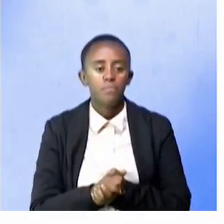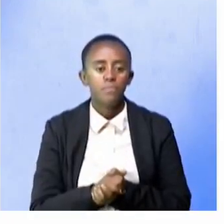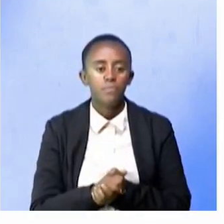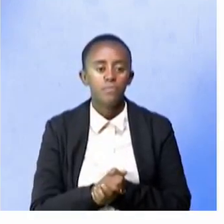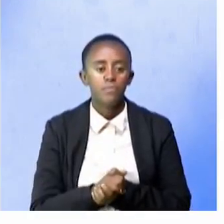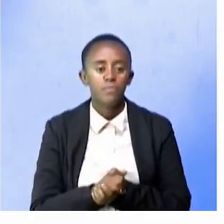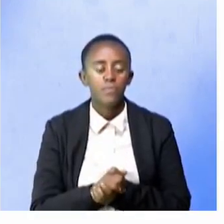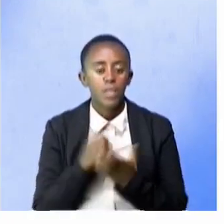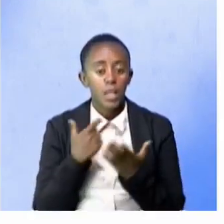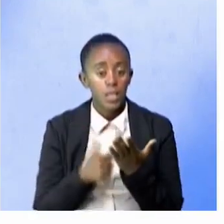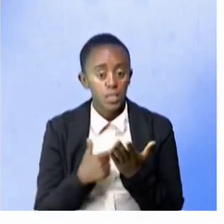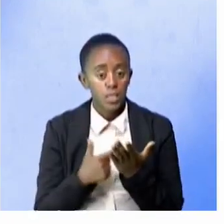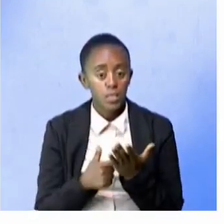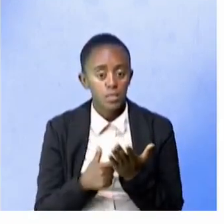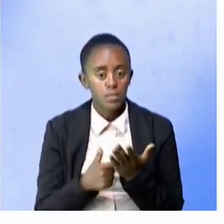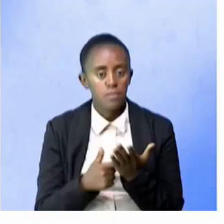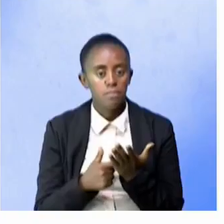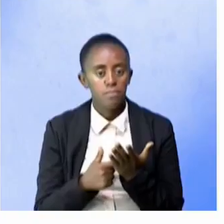This is one.